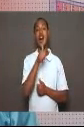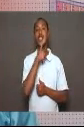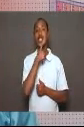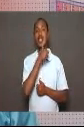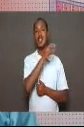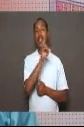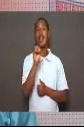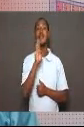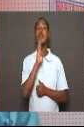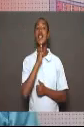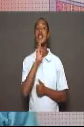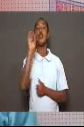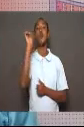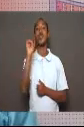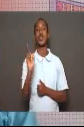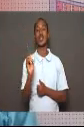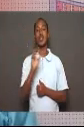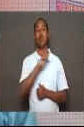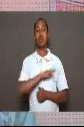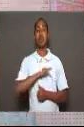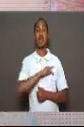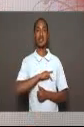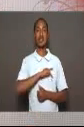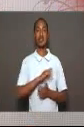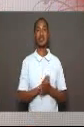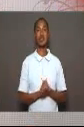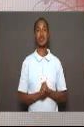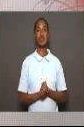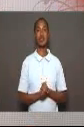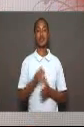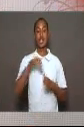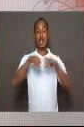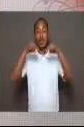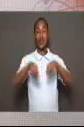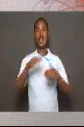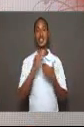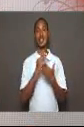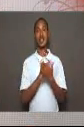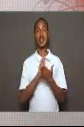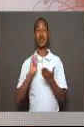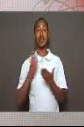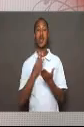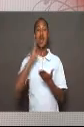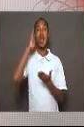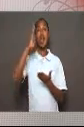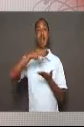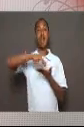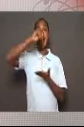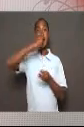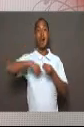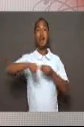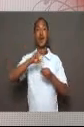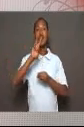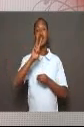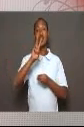acidic and basic properties. In today's lesson, we will learn about two